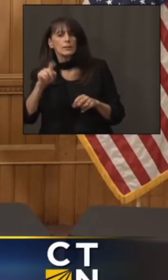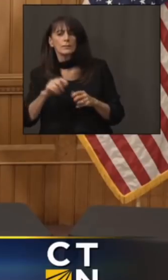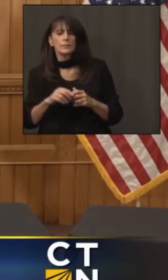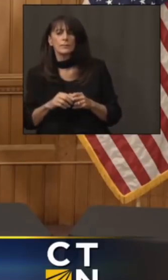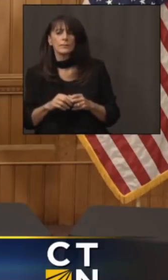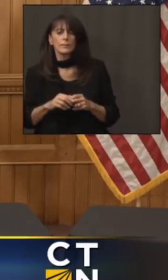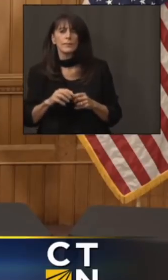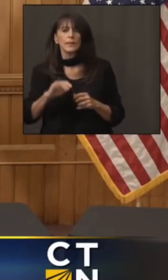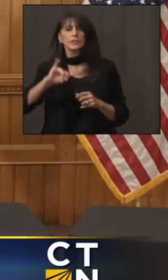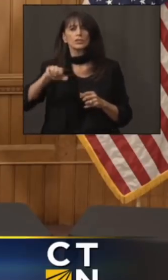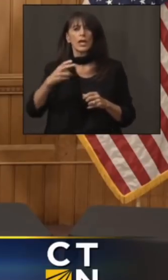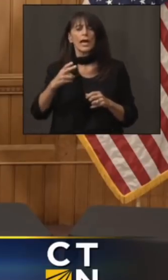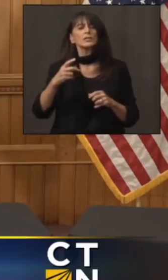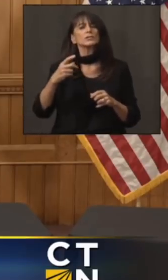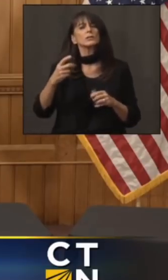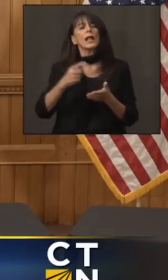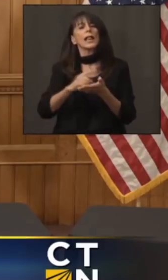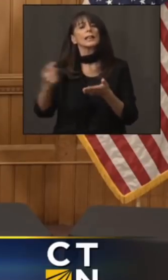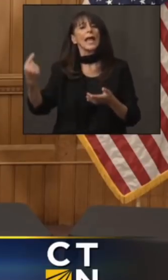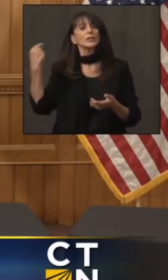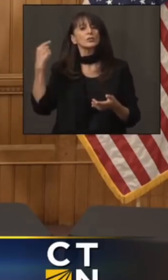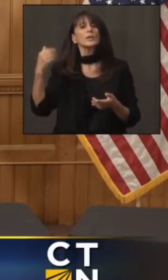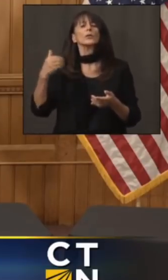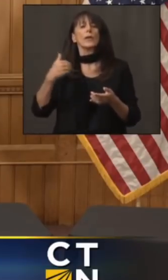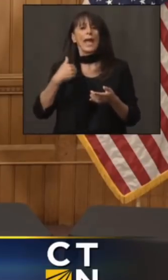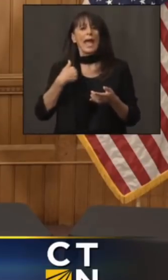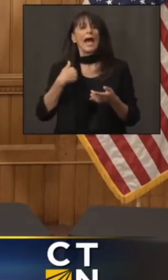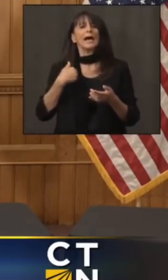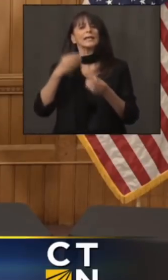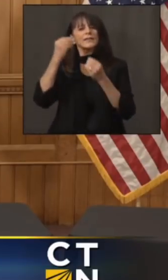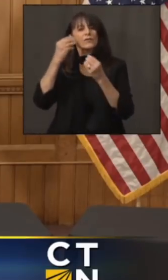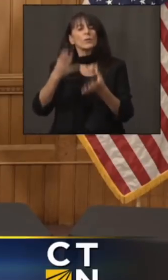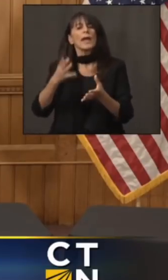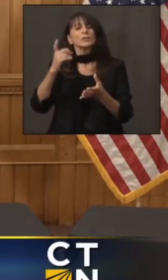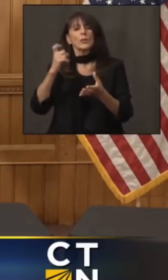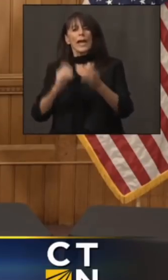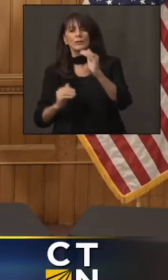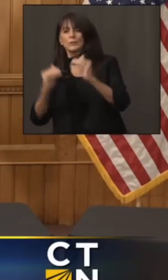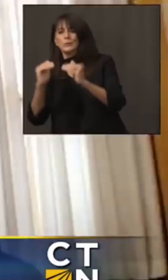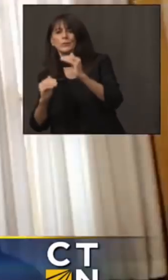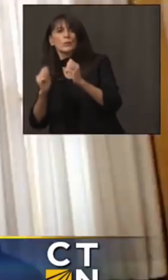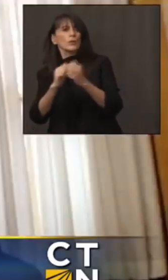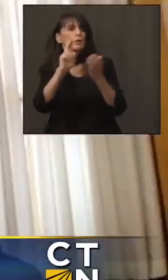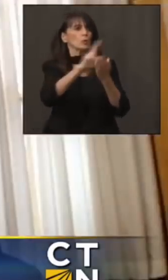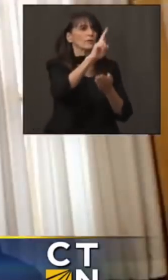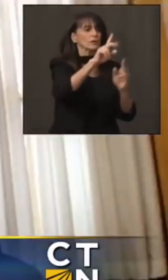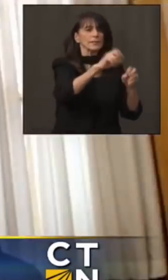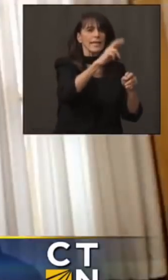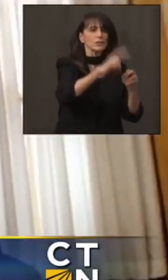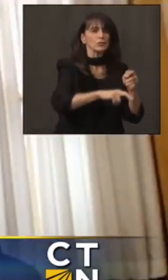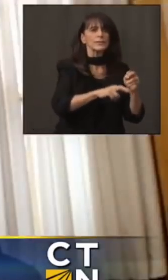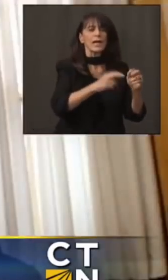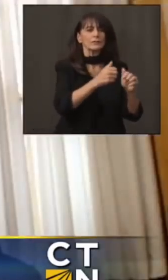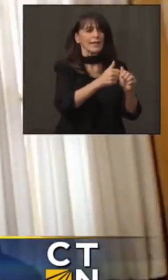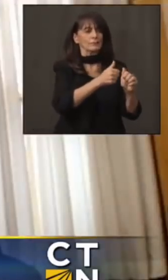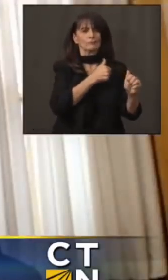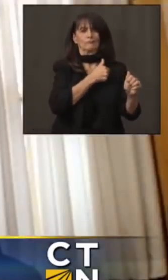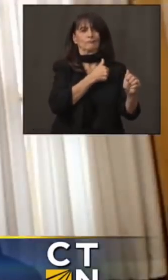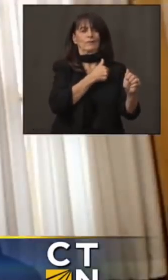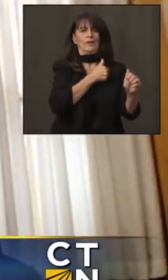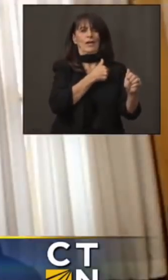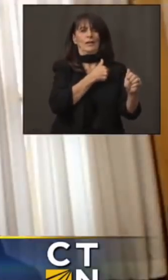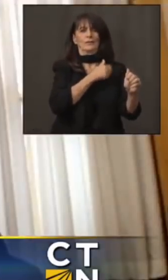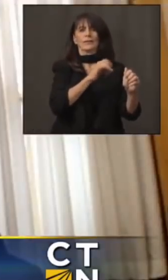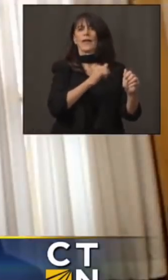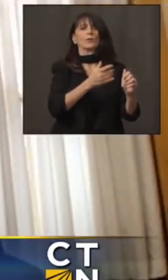Yeah, if you go back to last week, we had some catch-up data from some of the university test results that dated back beyond